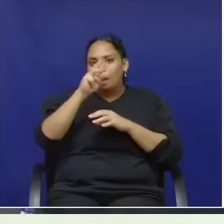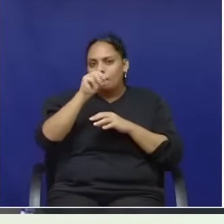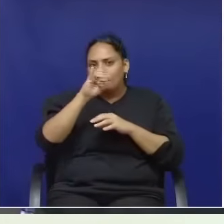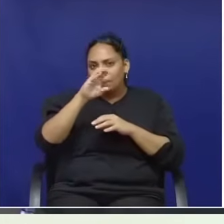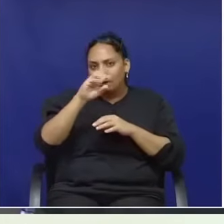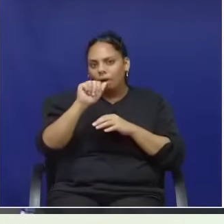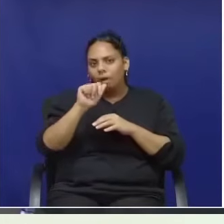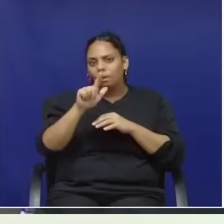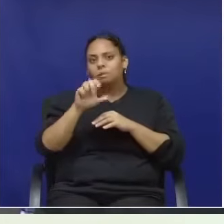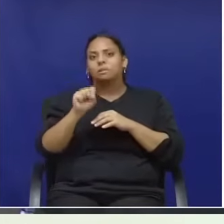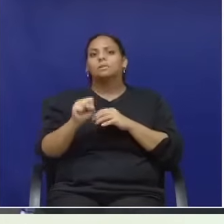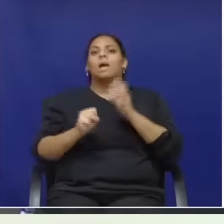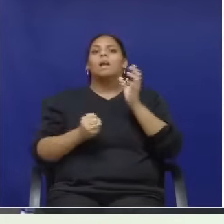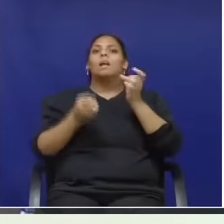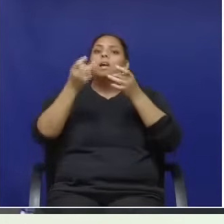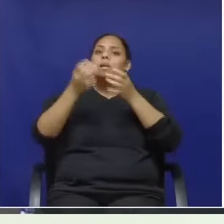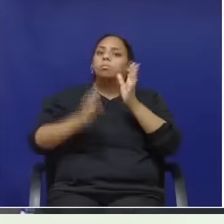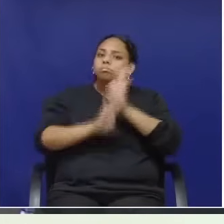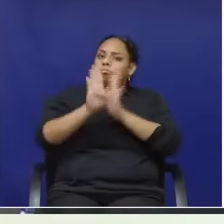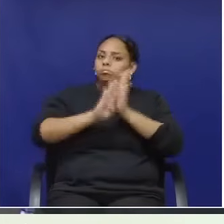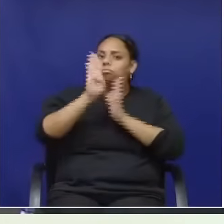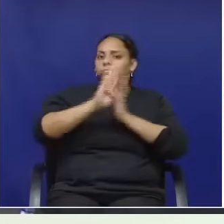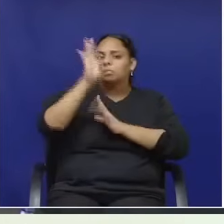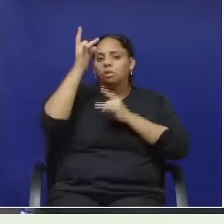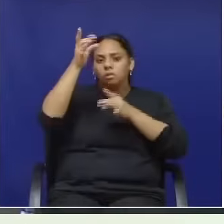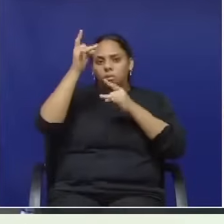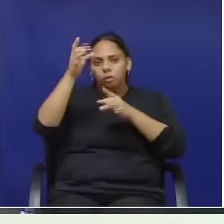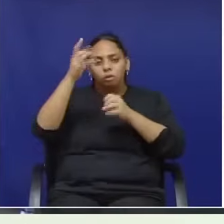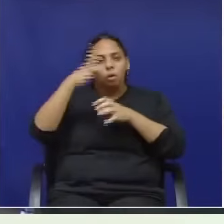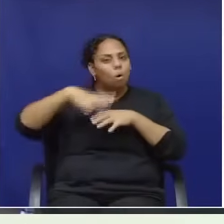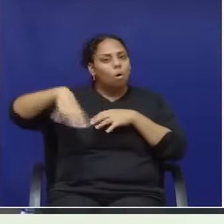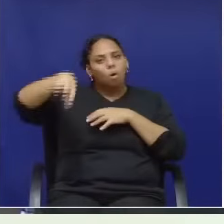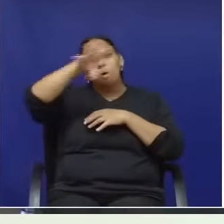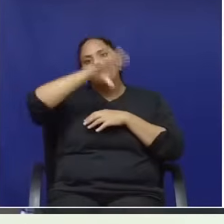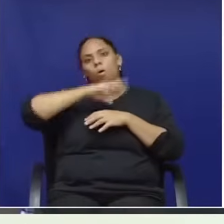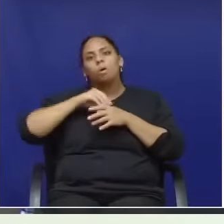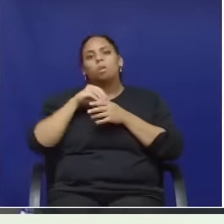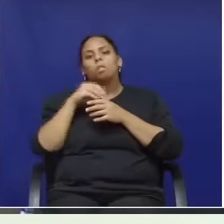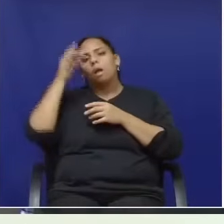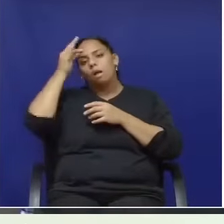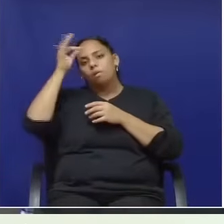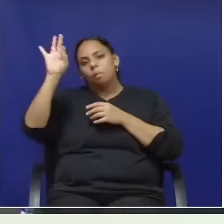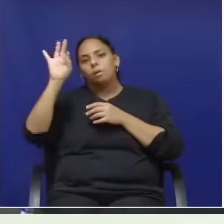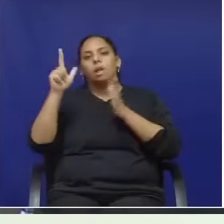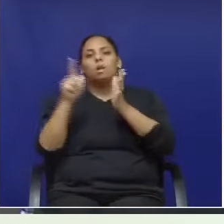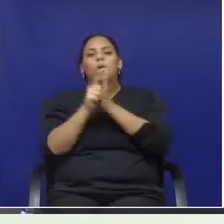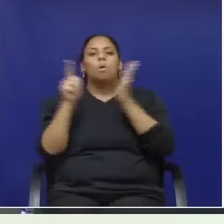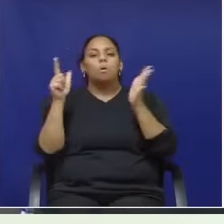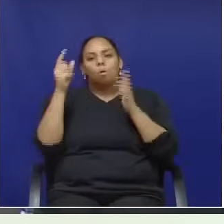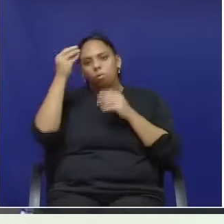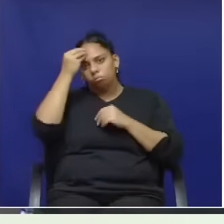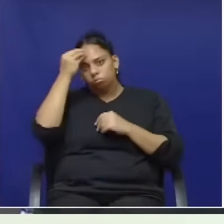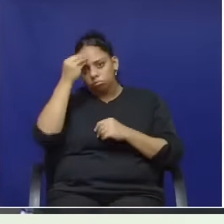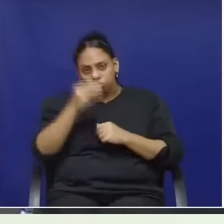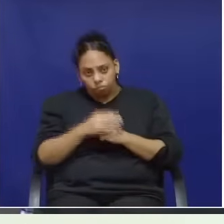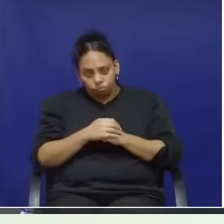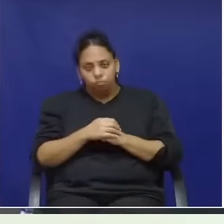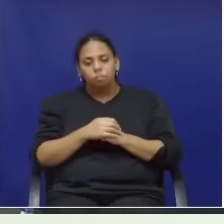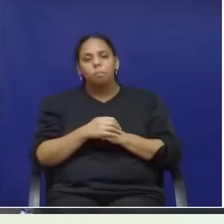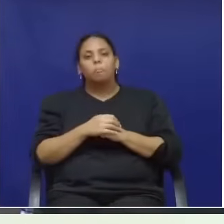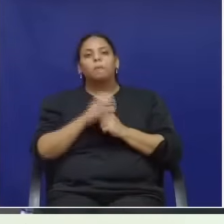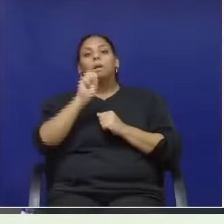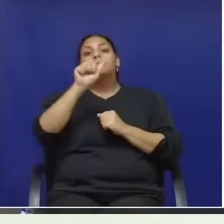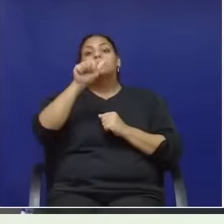improving information sharing mechanisms across all spheres of government and law enforcement. The SAPS